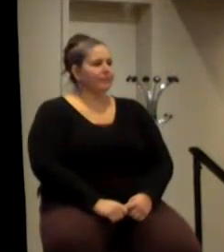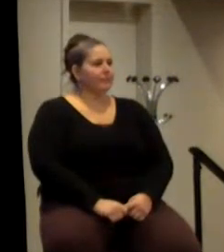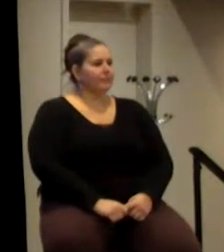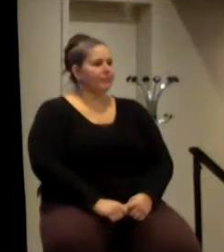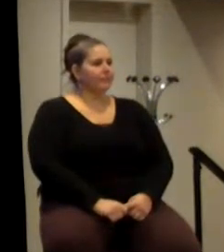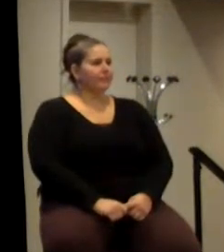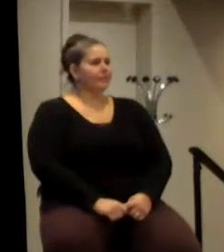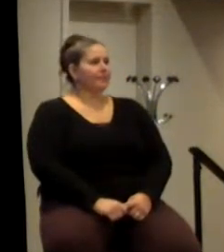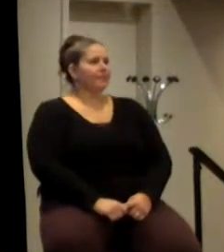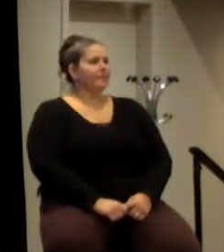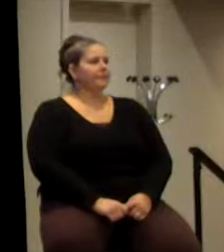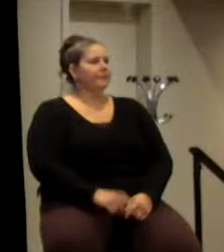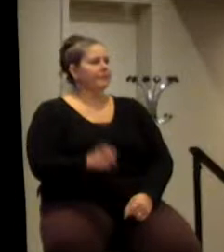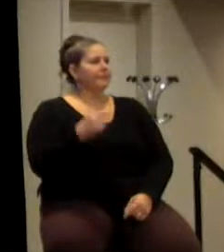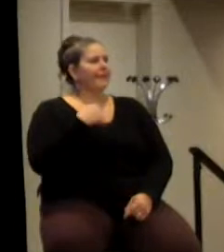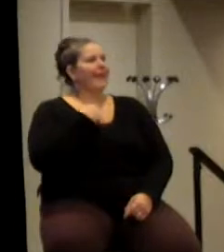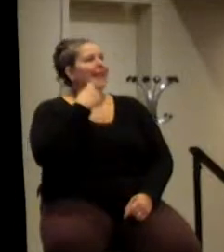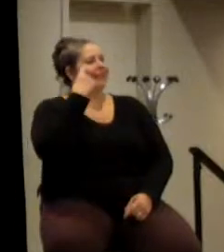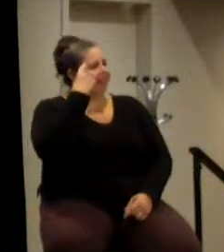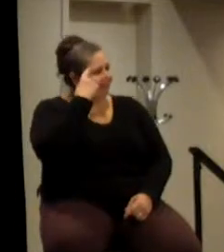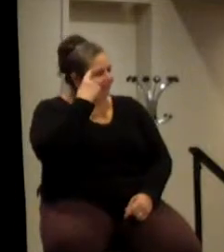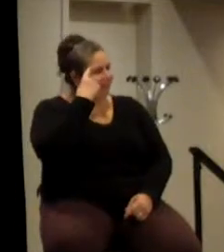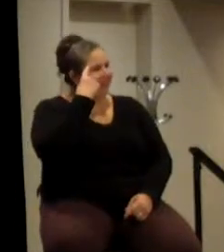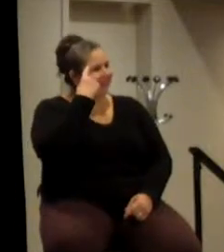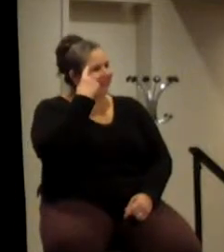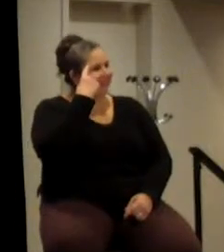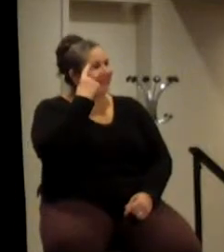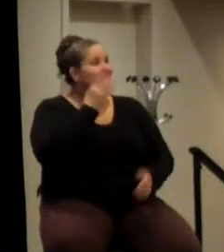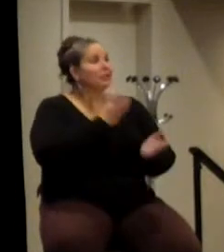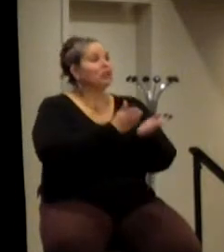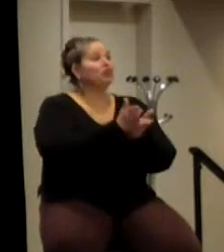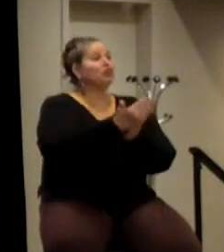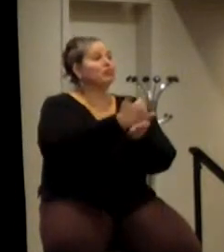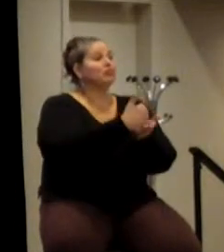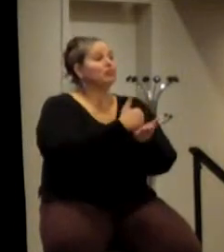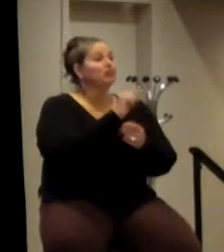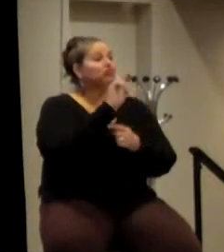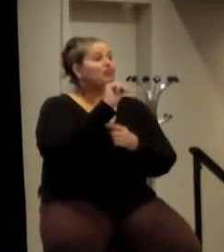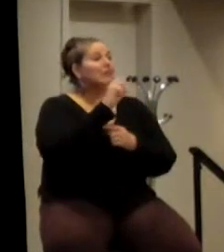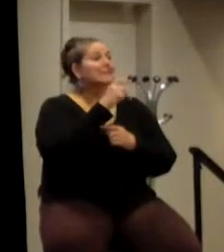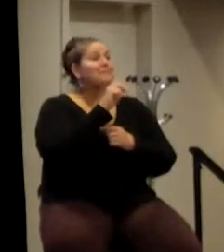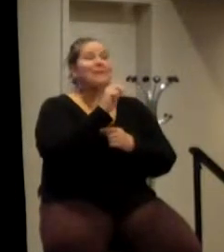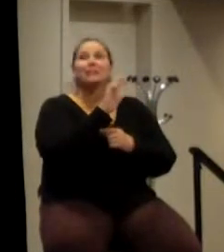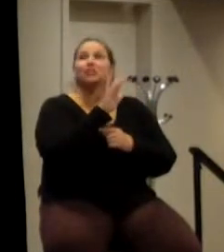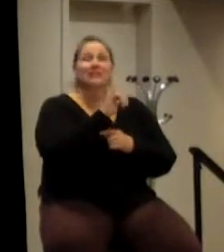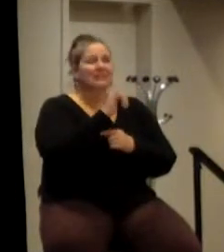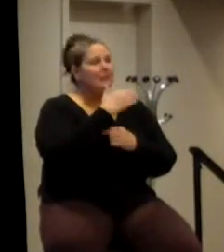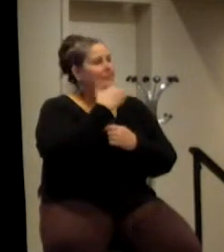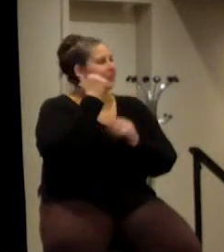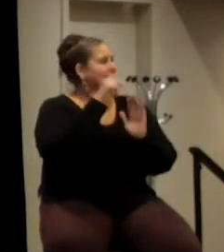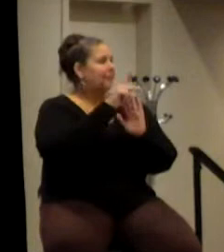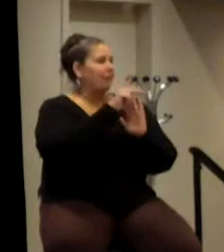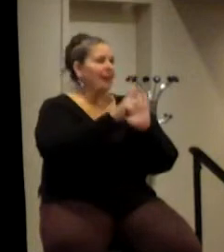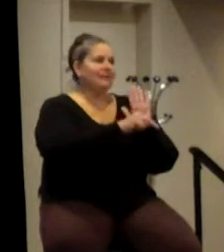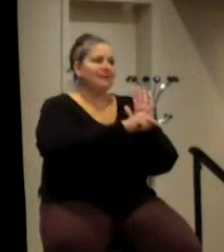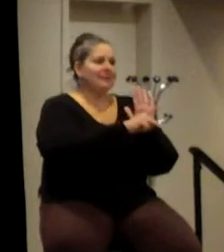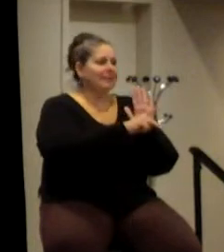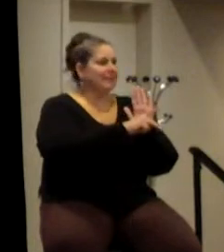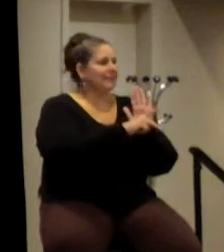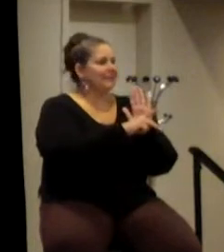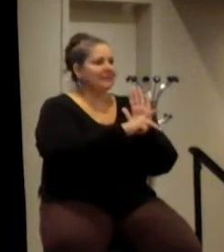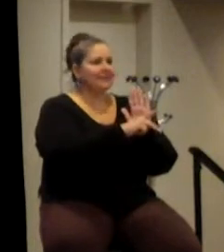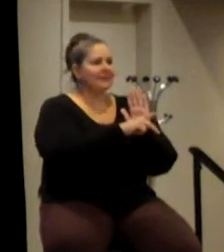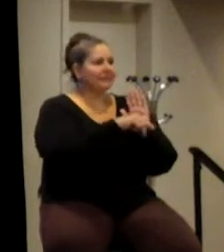transparency is the best thing for all of us in these positions. I just got asked a tough question, right?